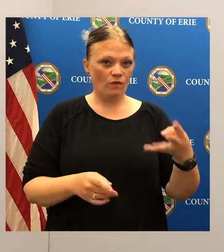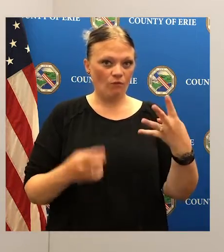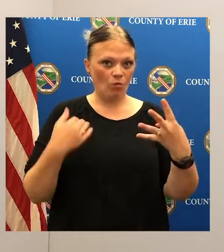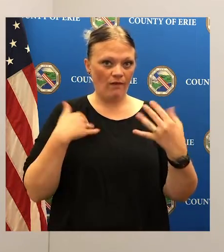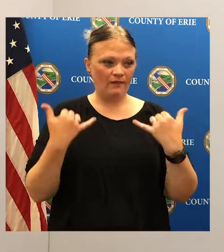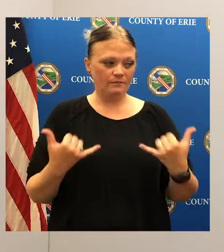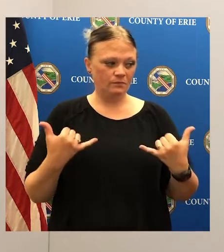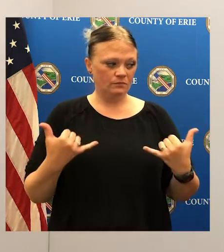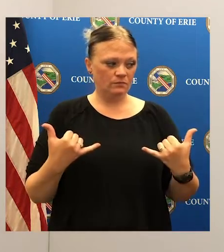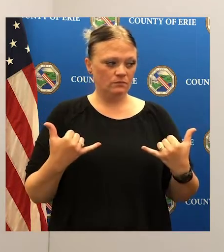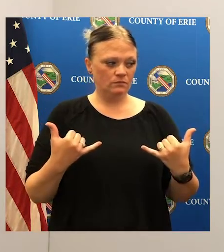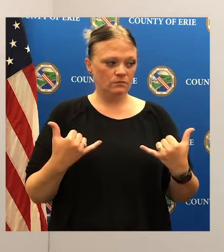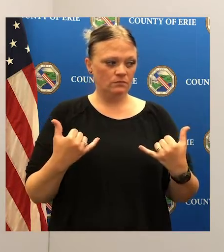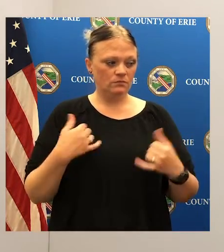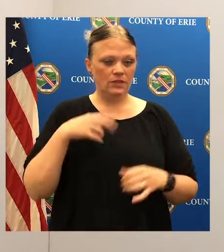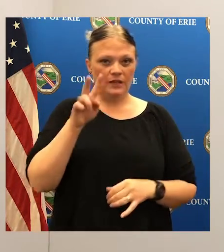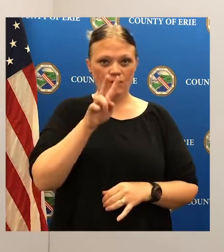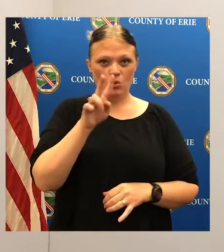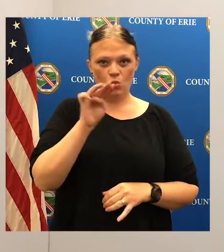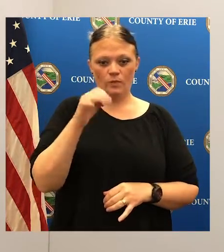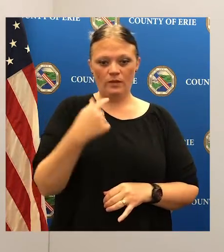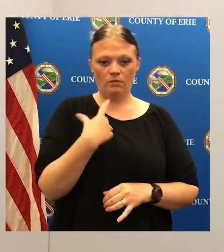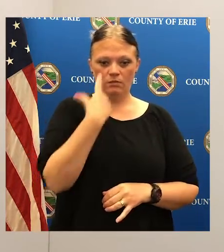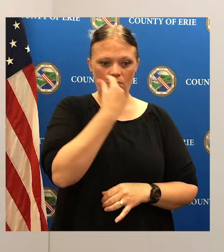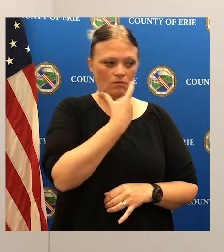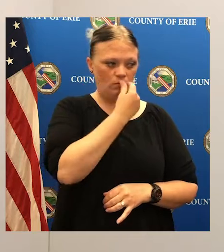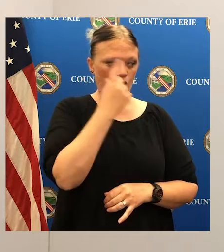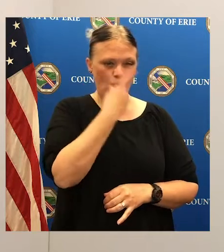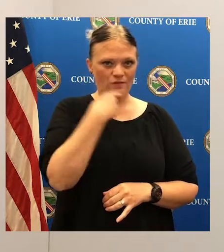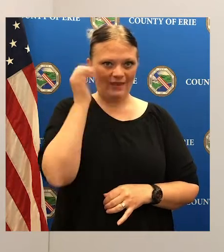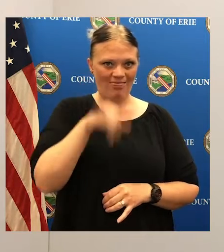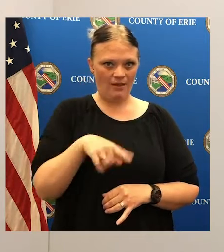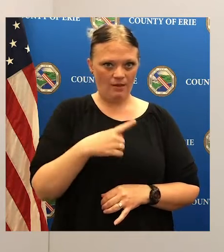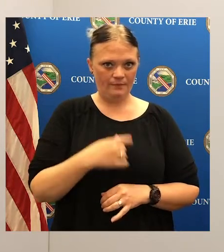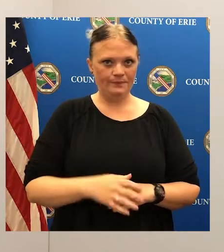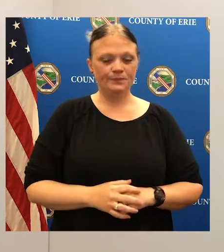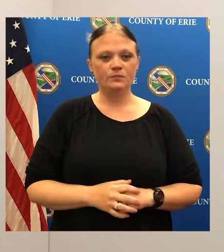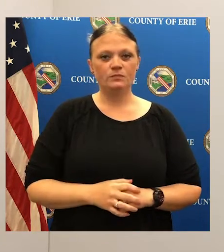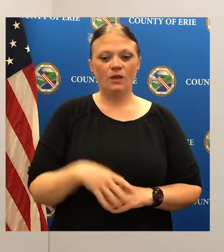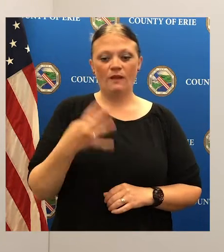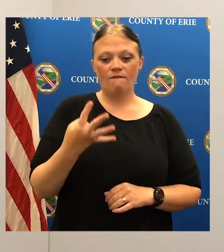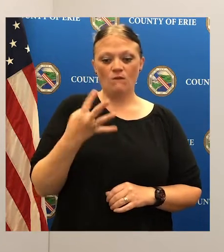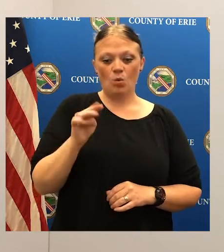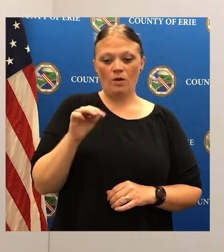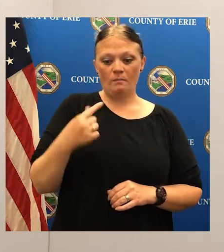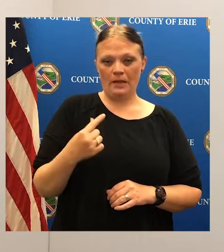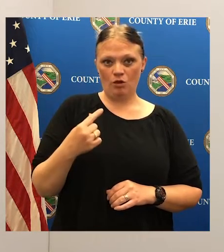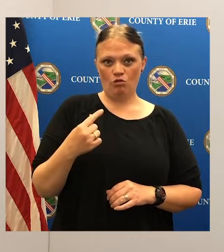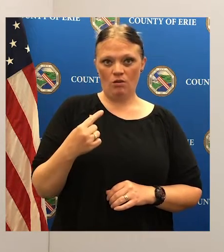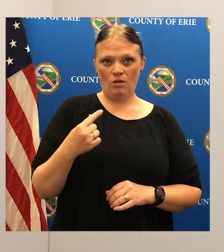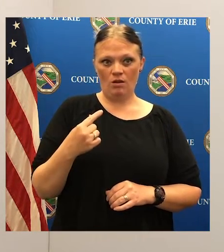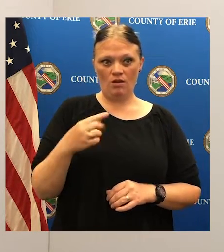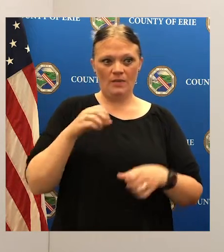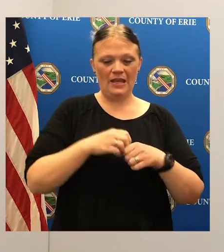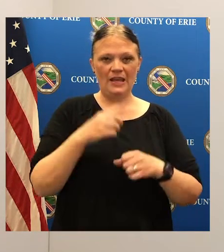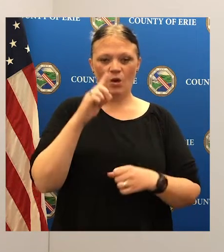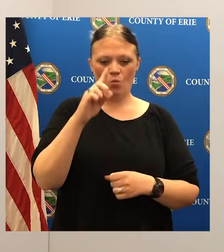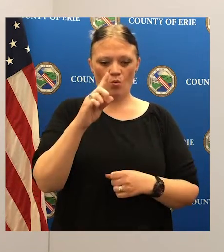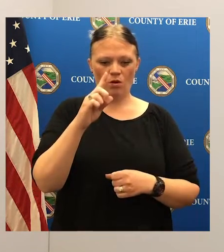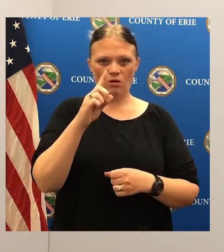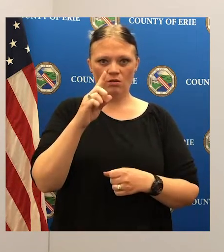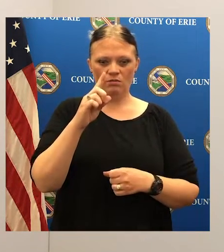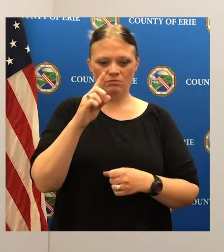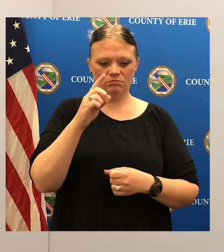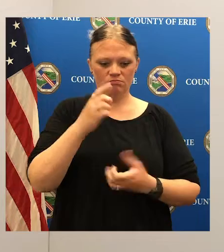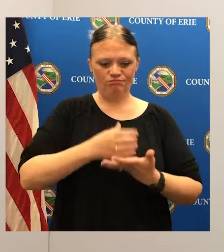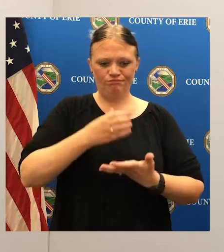products that we have here today, we have the 2 milligram nasal format, which looks like this. We have the 4 milligram nasal format, which comes in a